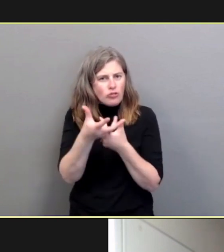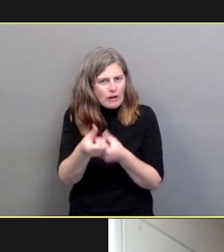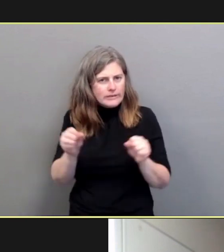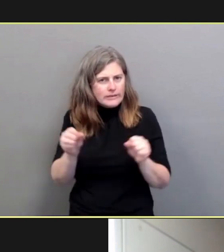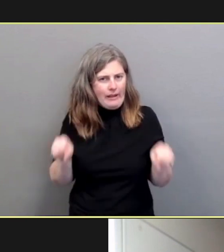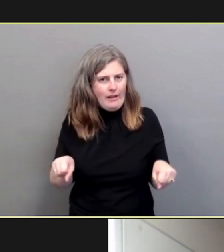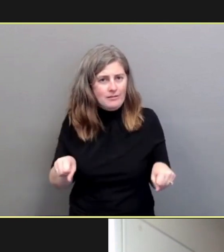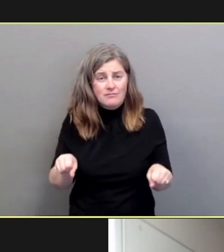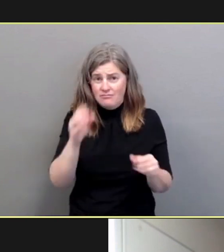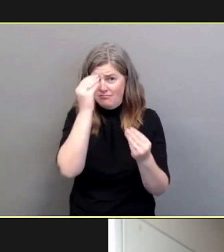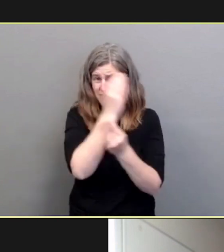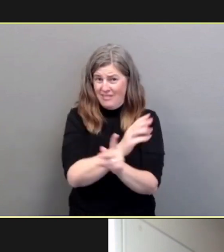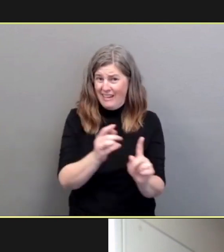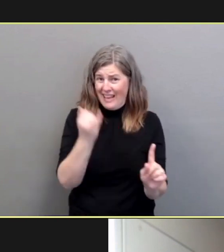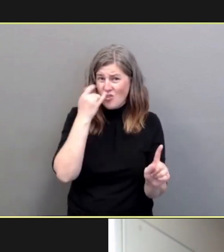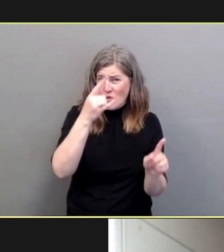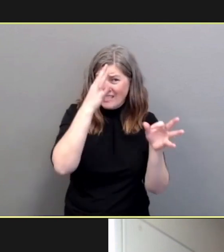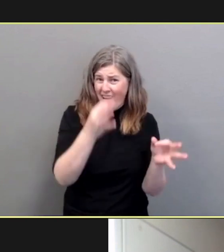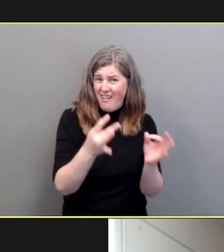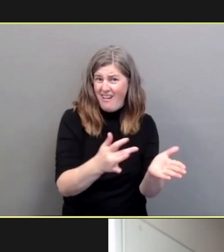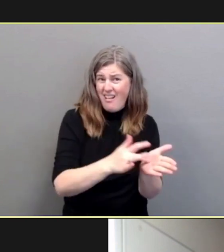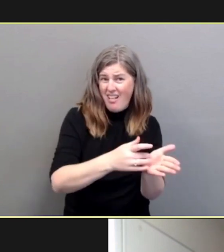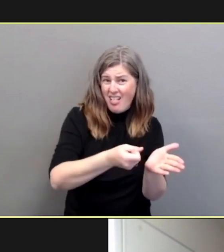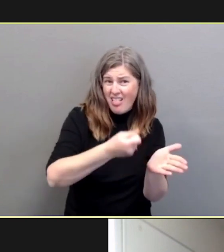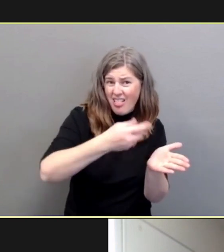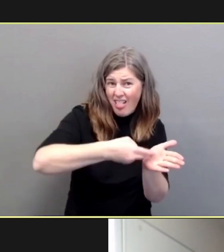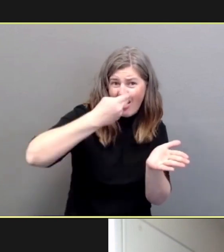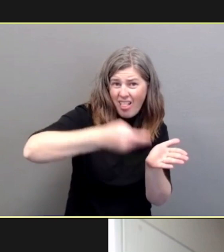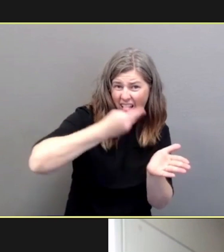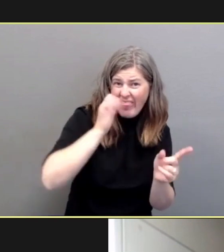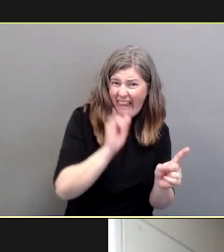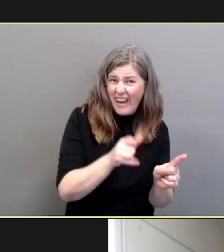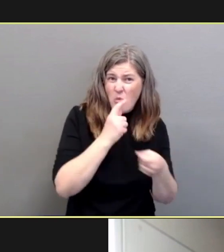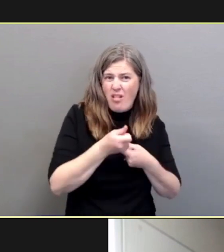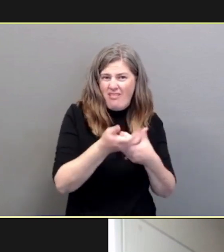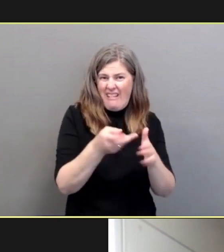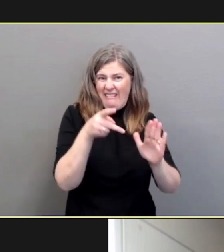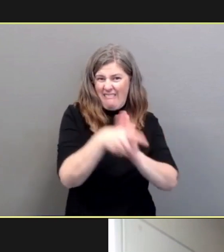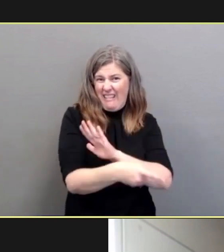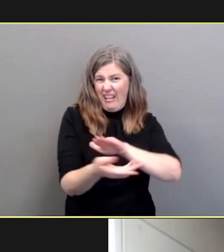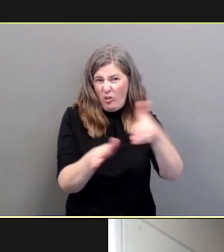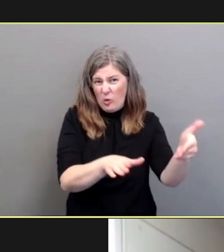kill them. But I promise we'll get back to you as we get that official data.